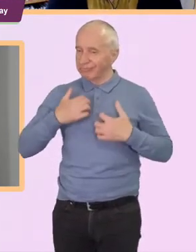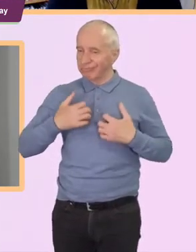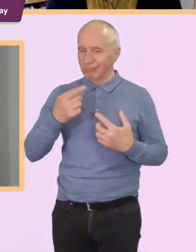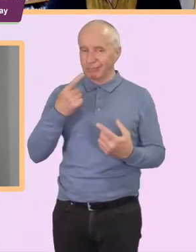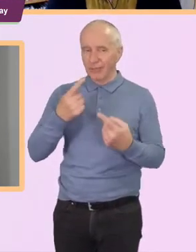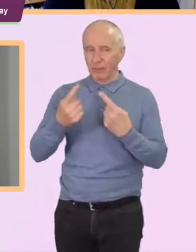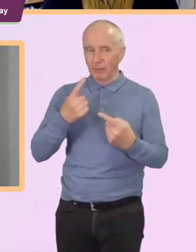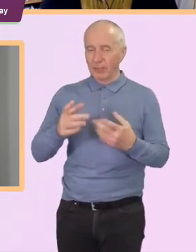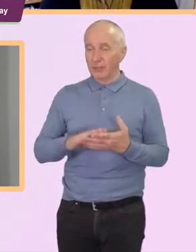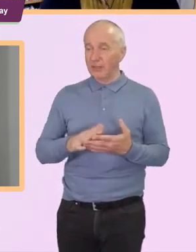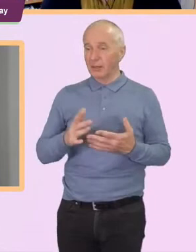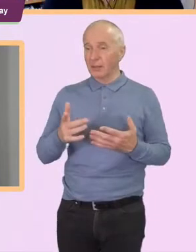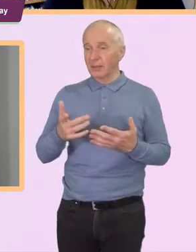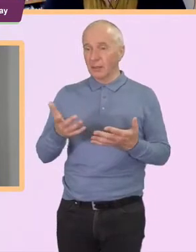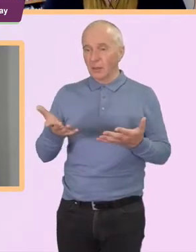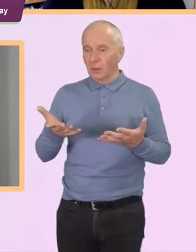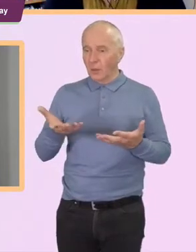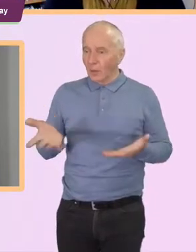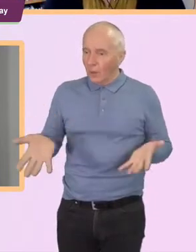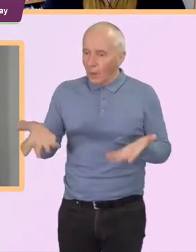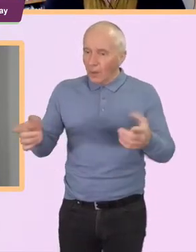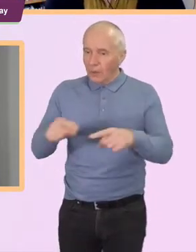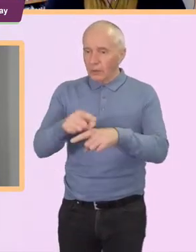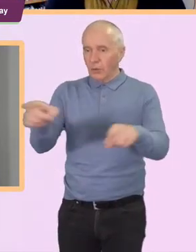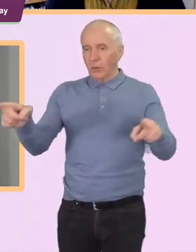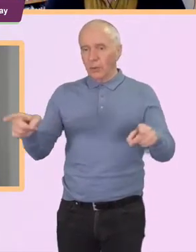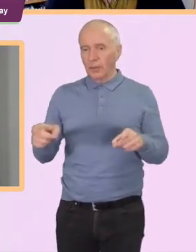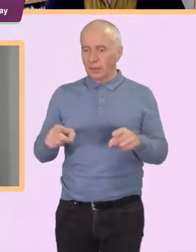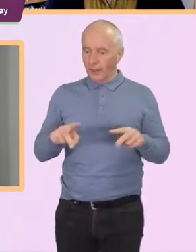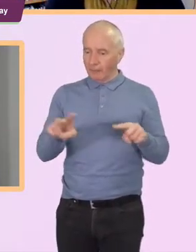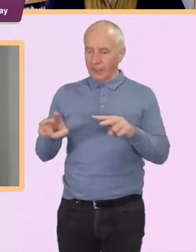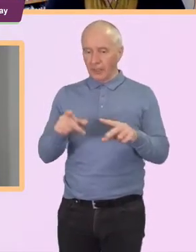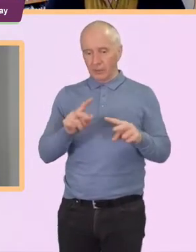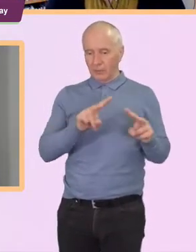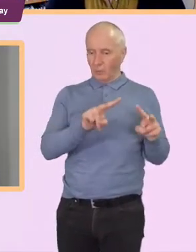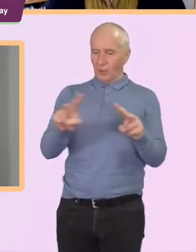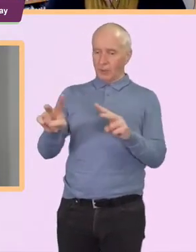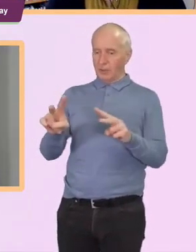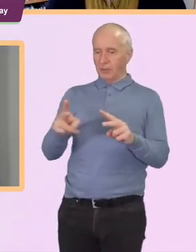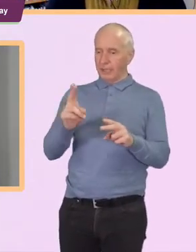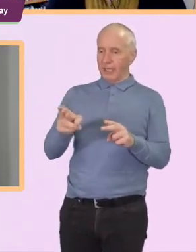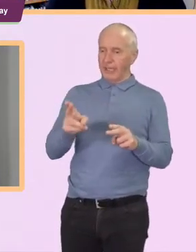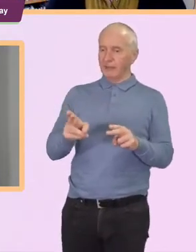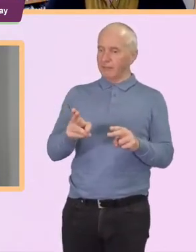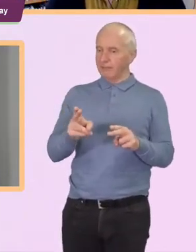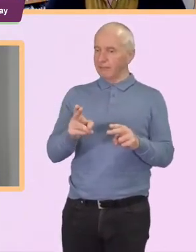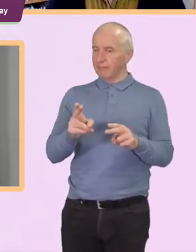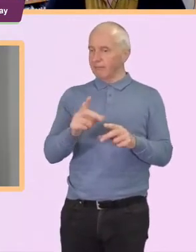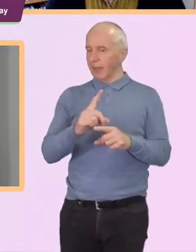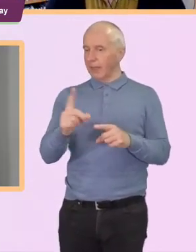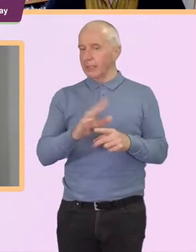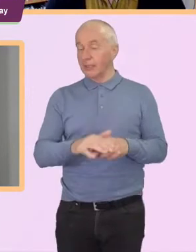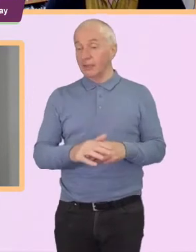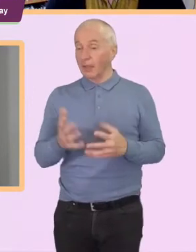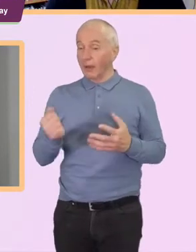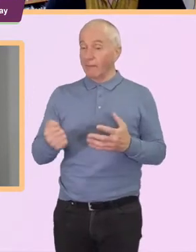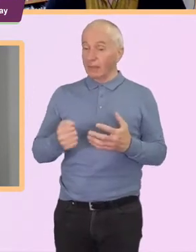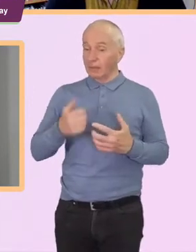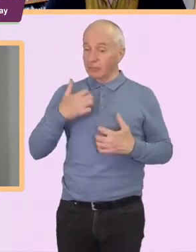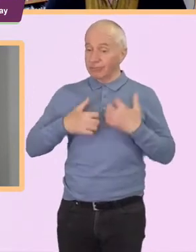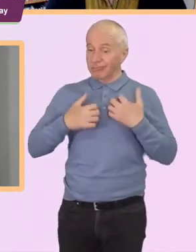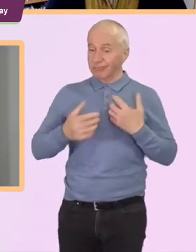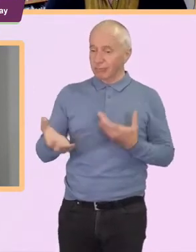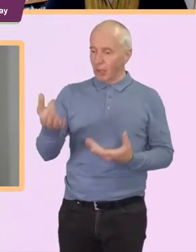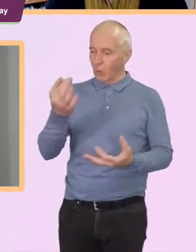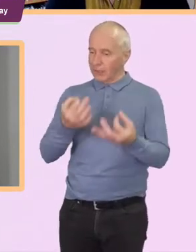I'd obviously encourage everybody to go back and look through the videos again afterwards but now we've got some interesting questions coming